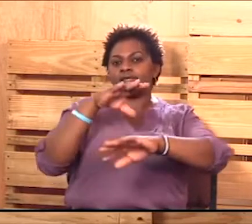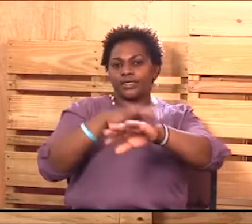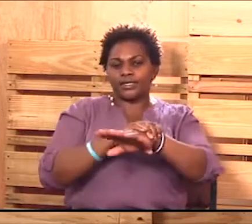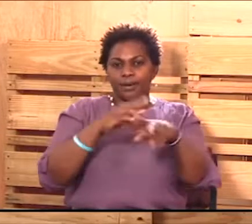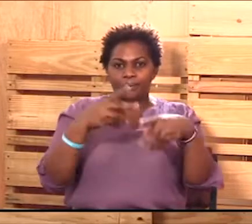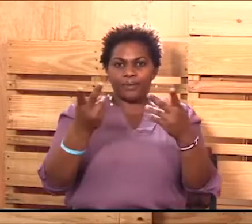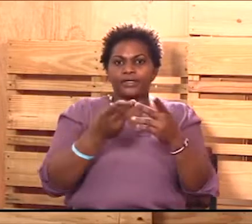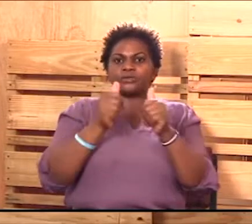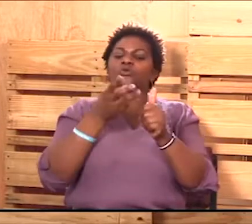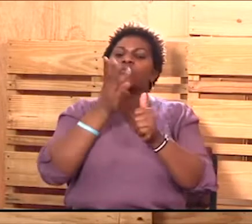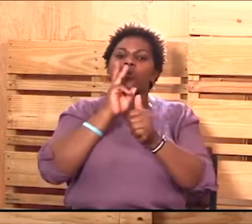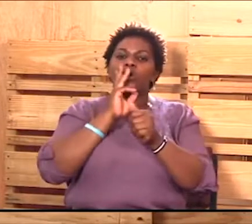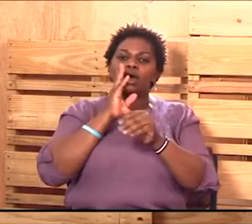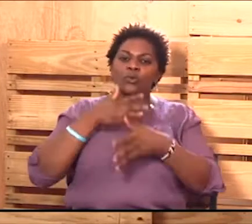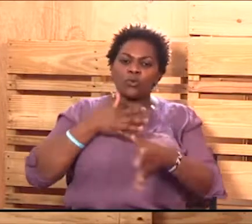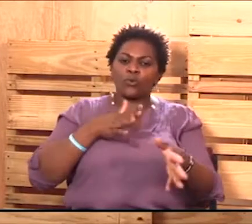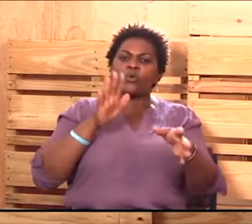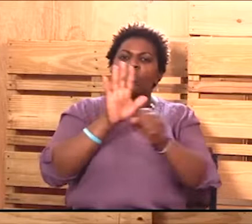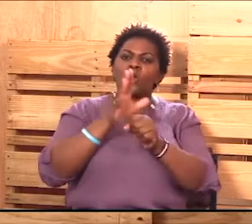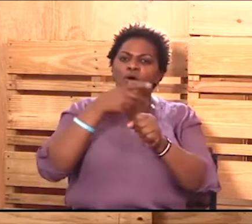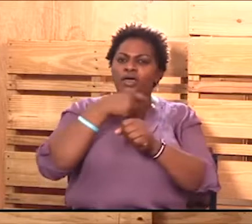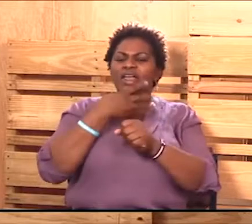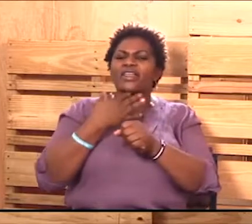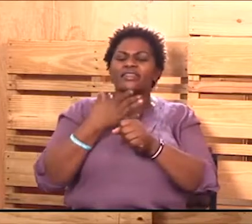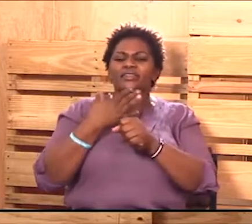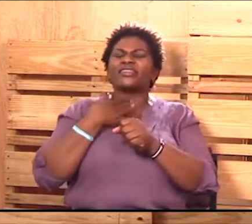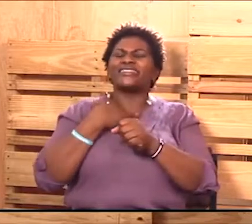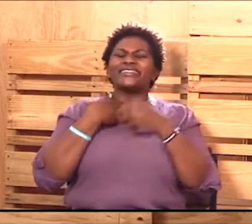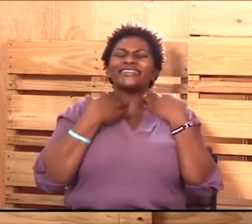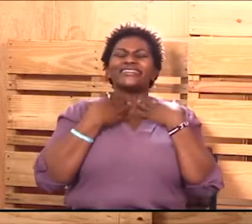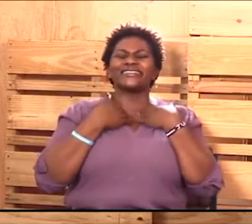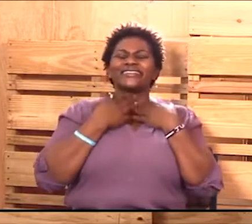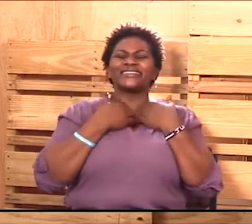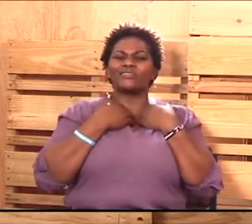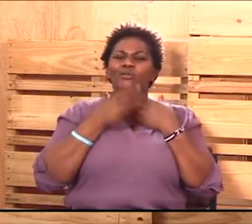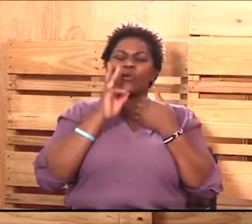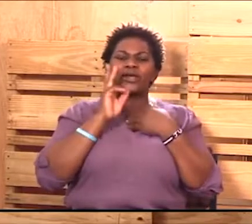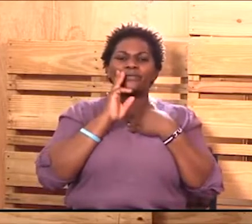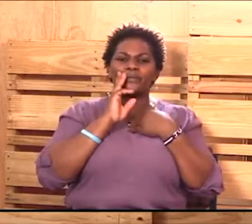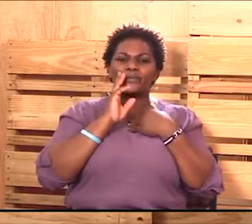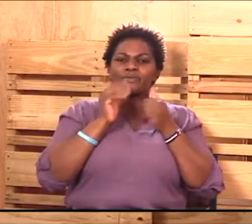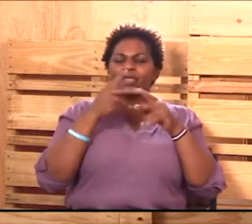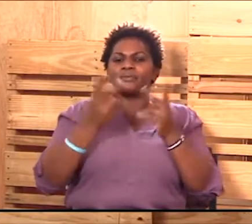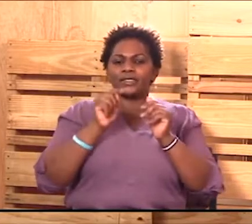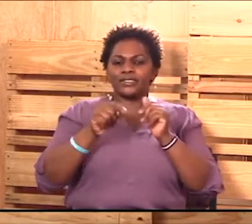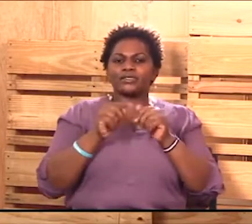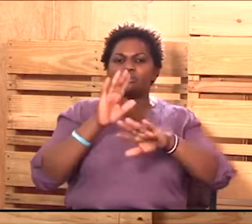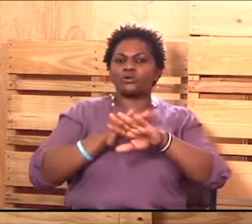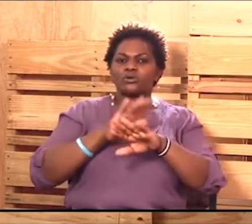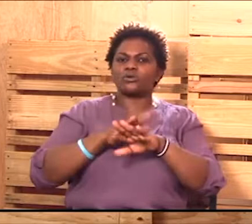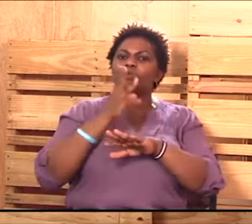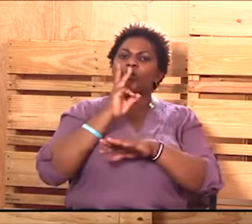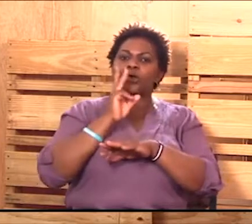place that has water. You know, they are thirsty. You know, the place is hot, and they need water. And they find this place which has good